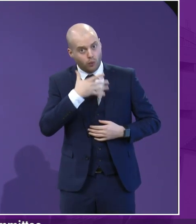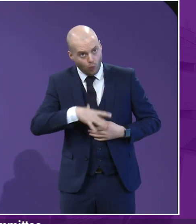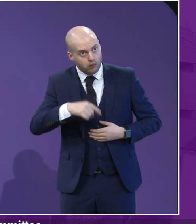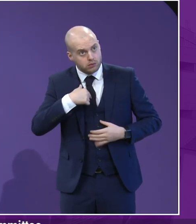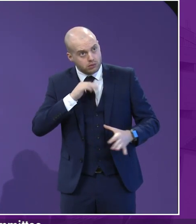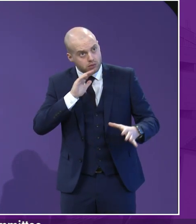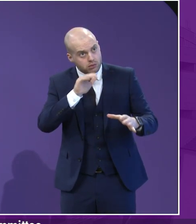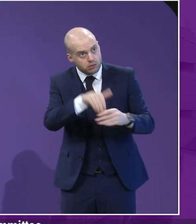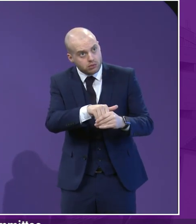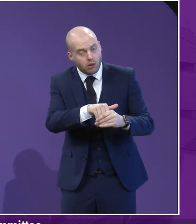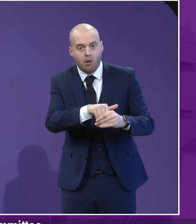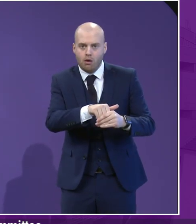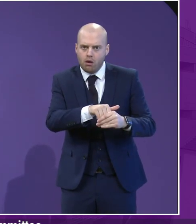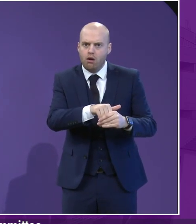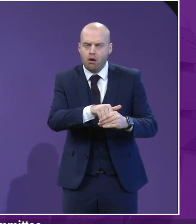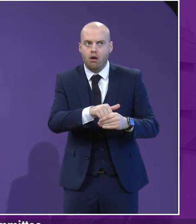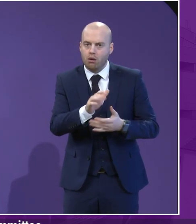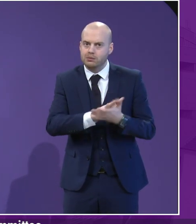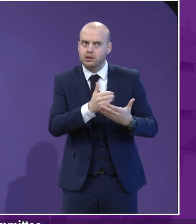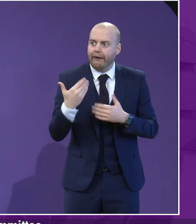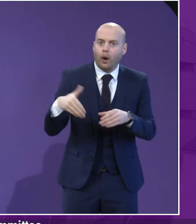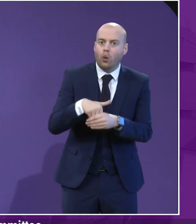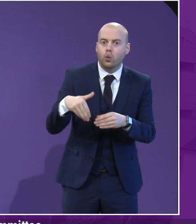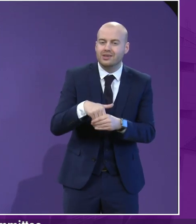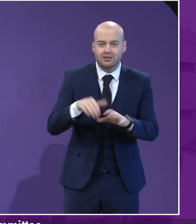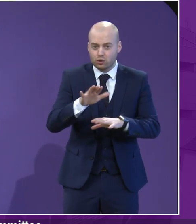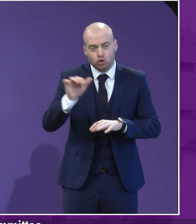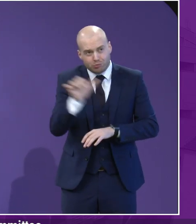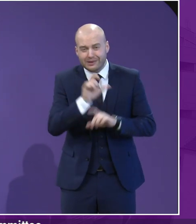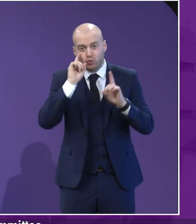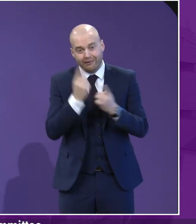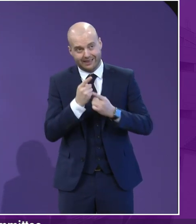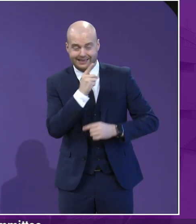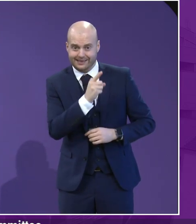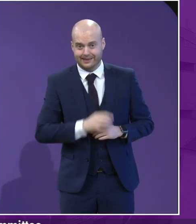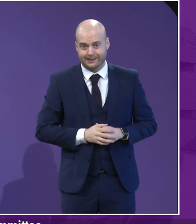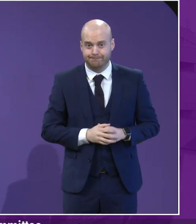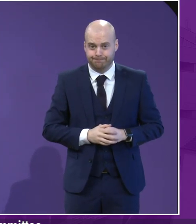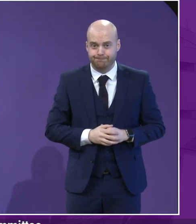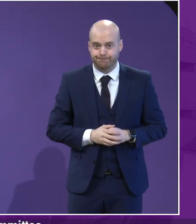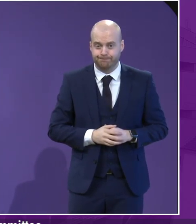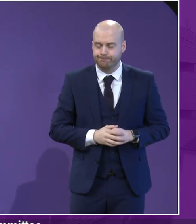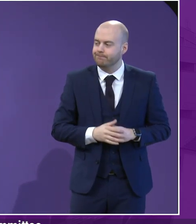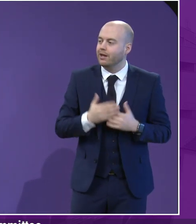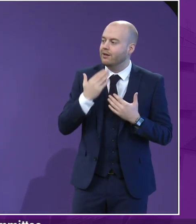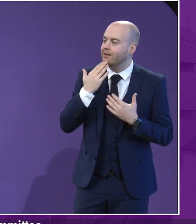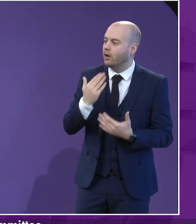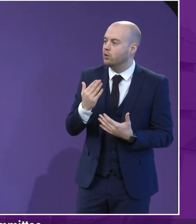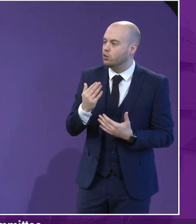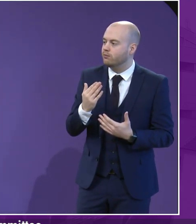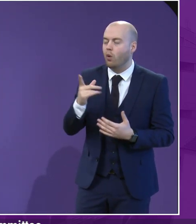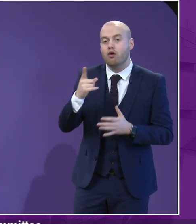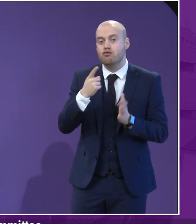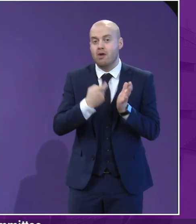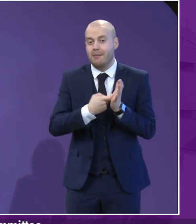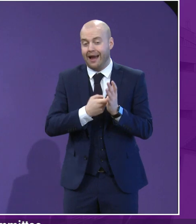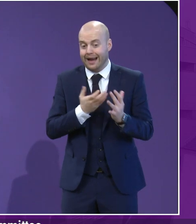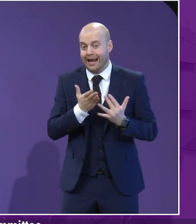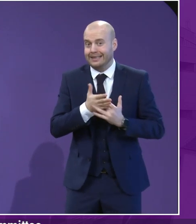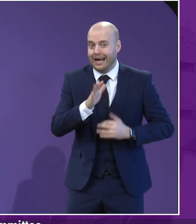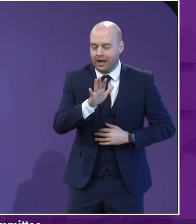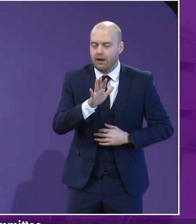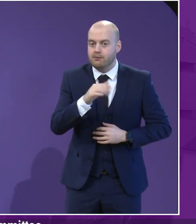union, you know, to decide to do that, but we need it to be coming from higher up so that students are aware that the university want them there and to be fully part